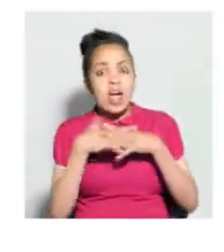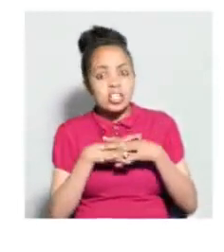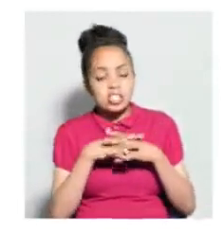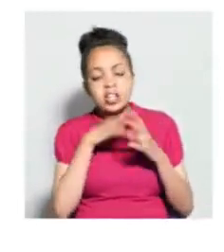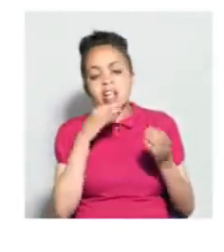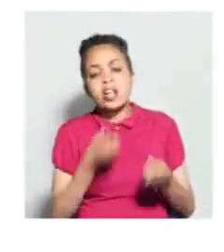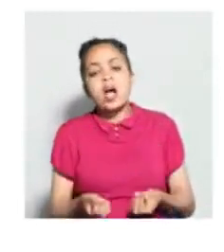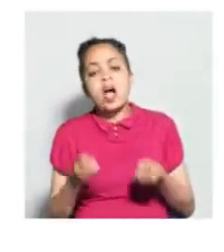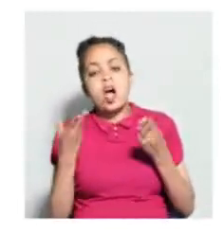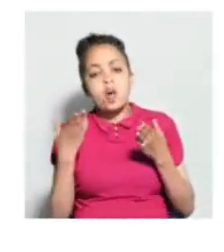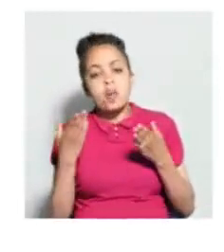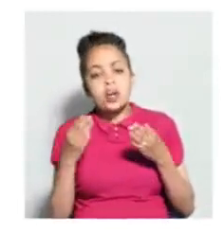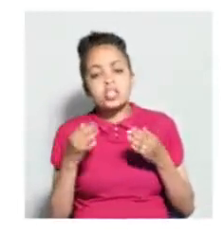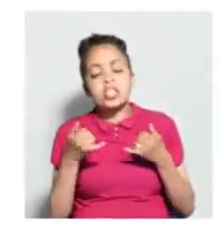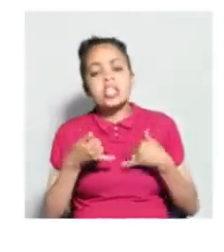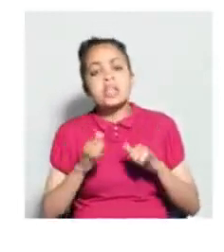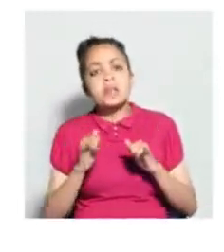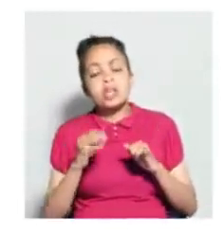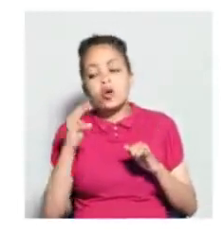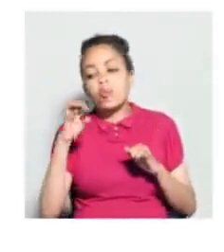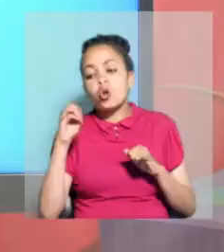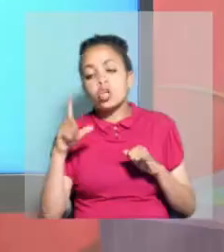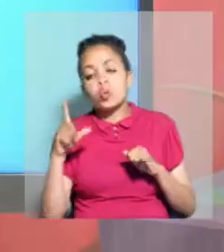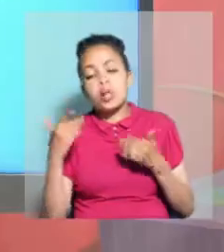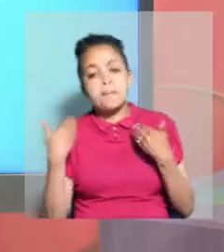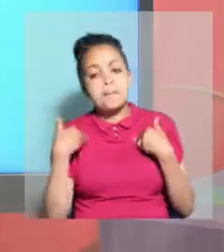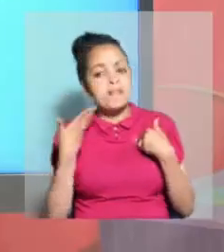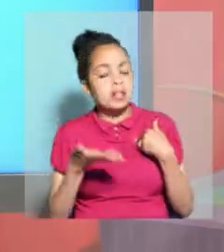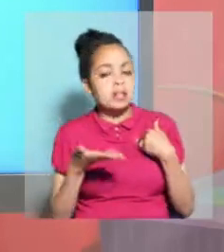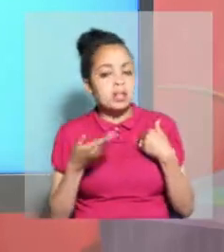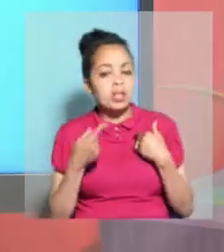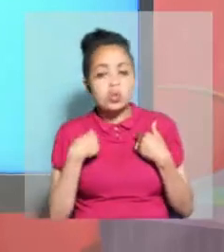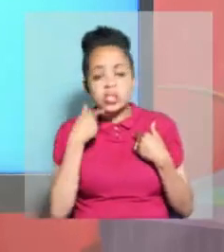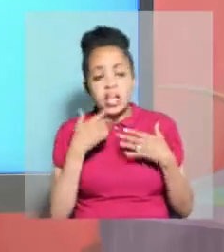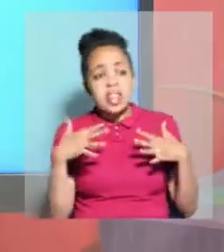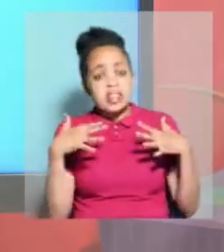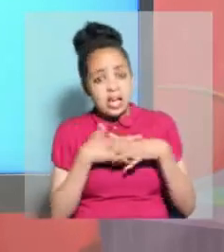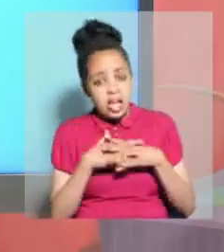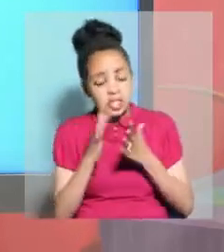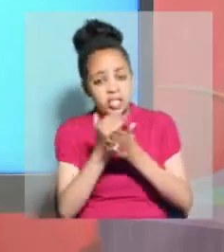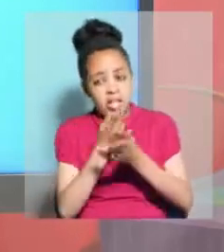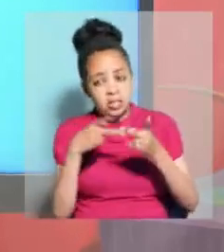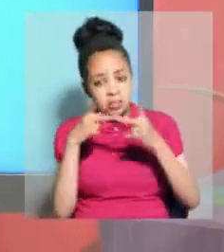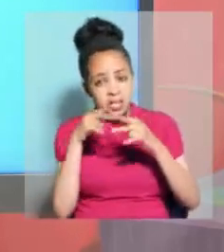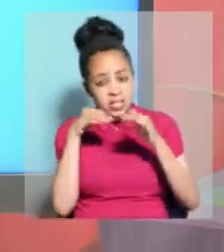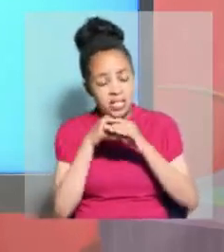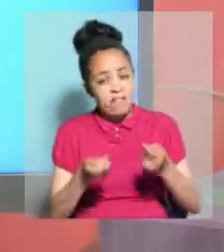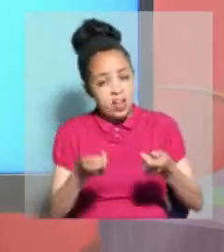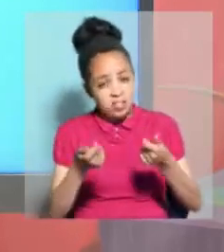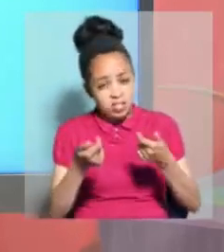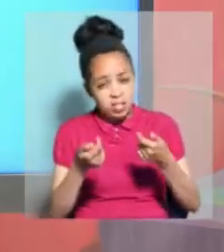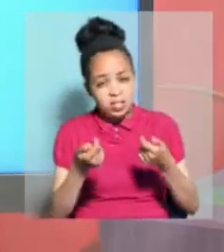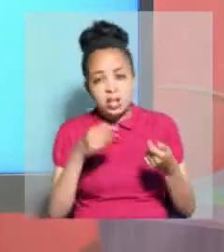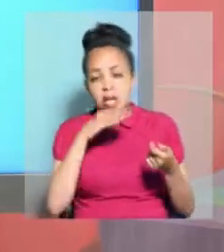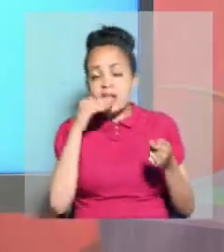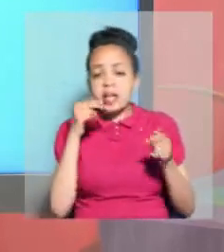again how much inhibitor molecule is present here. To say reaction takes place in fastening rate